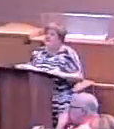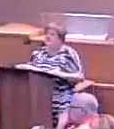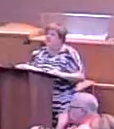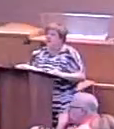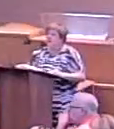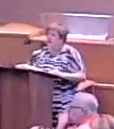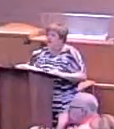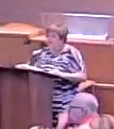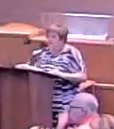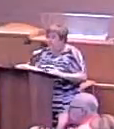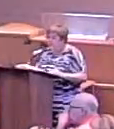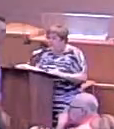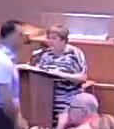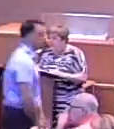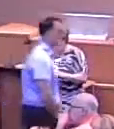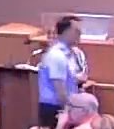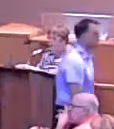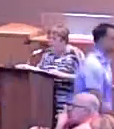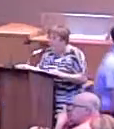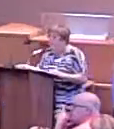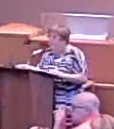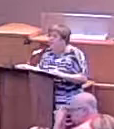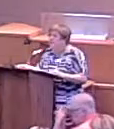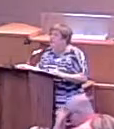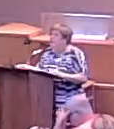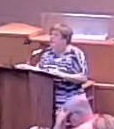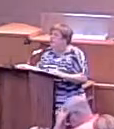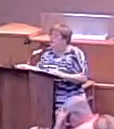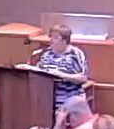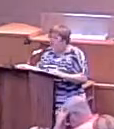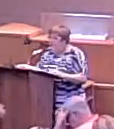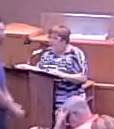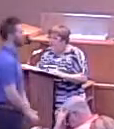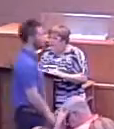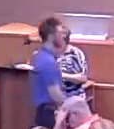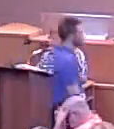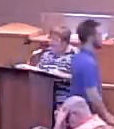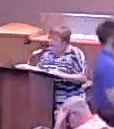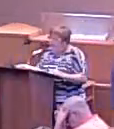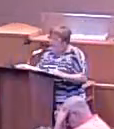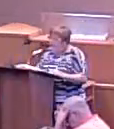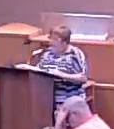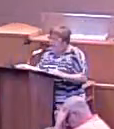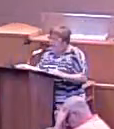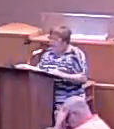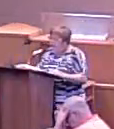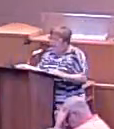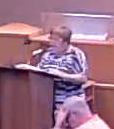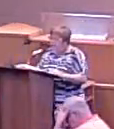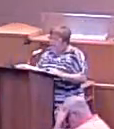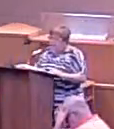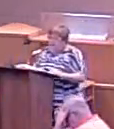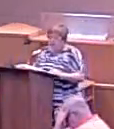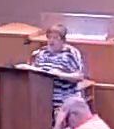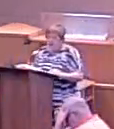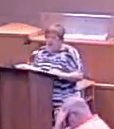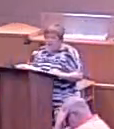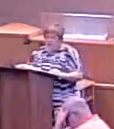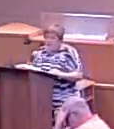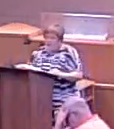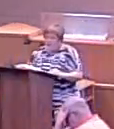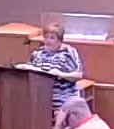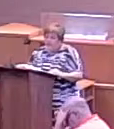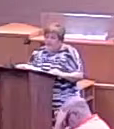bread, blessed by the Lord, broken and shed,